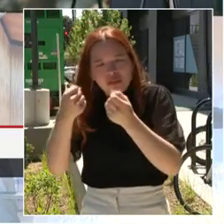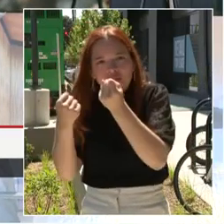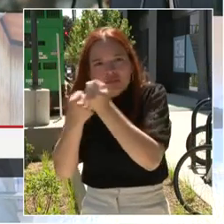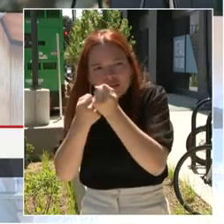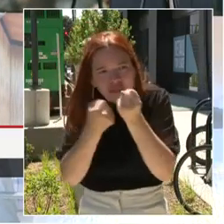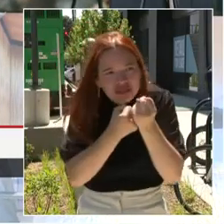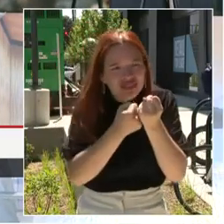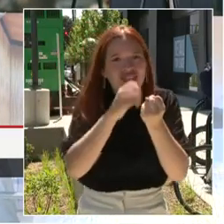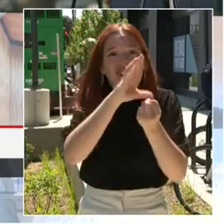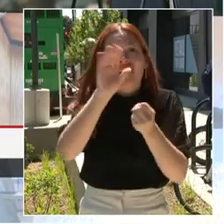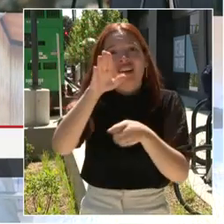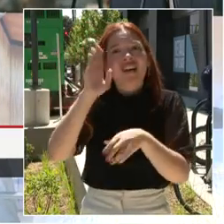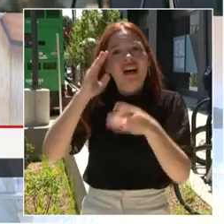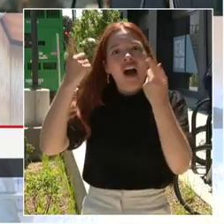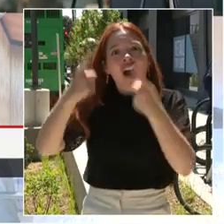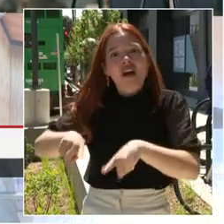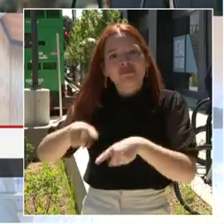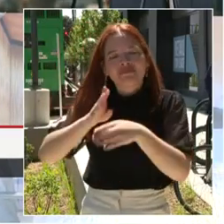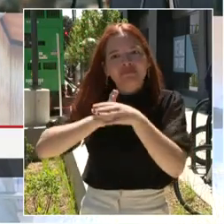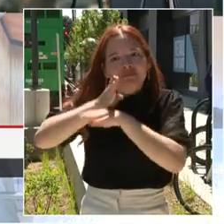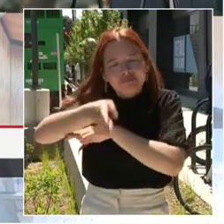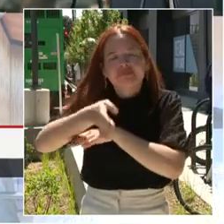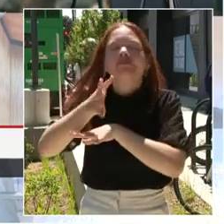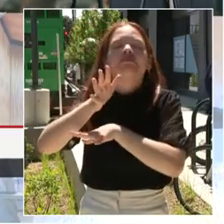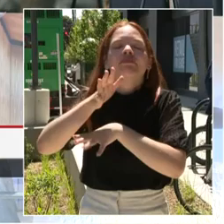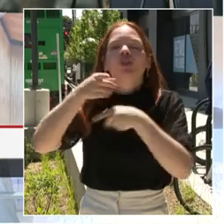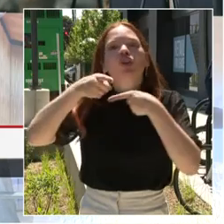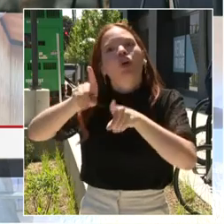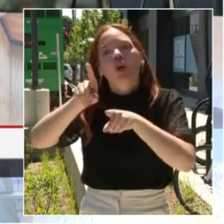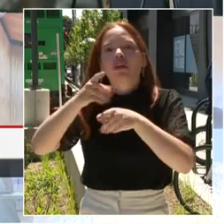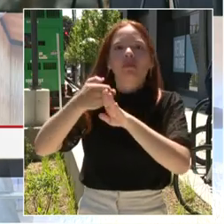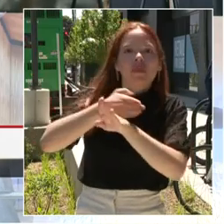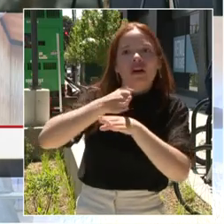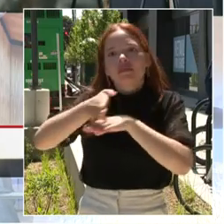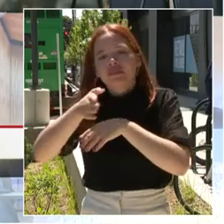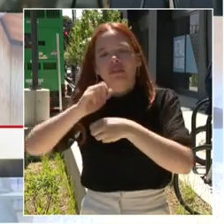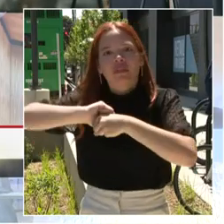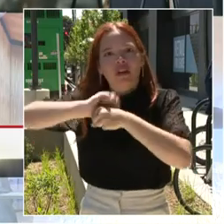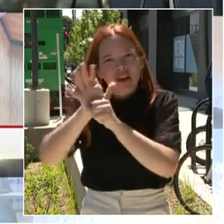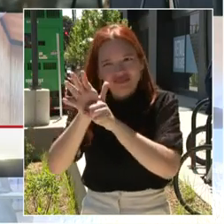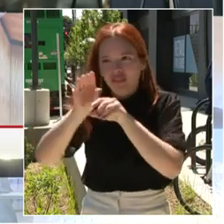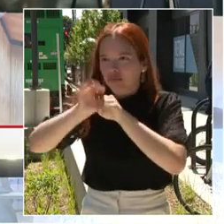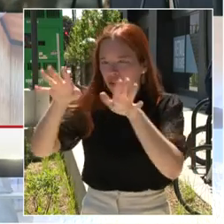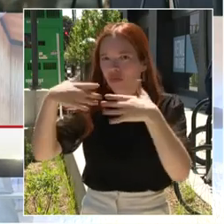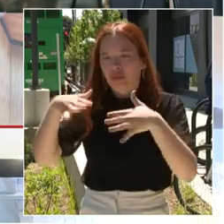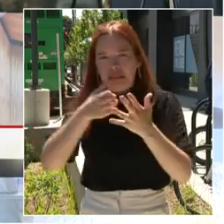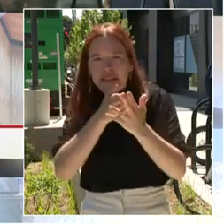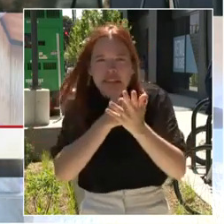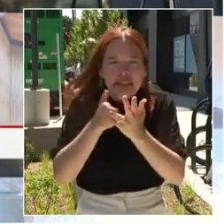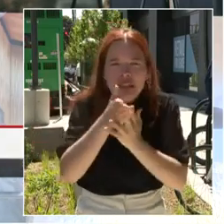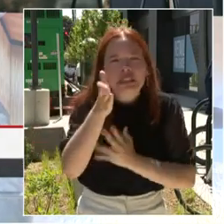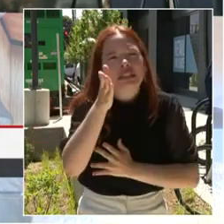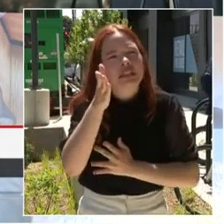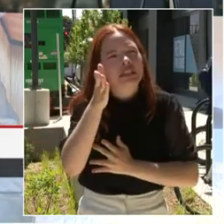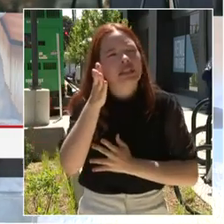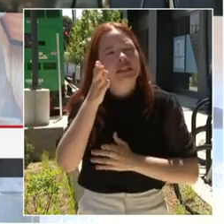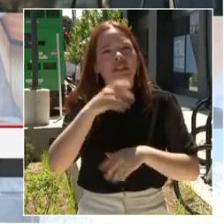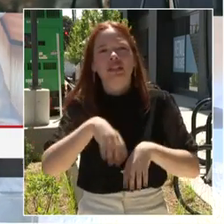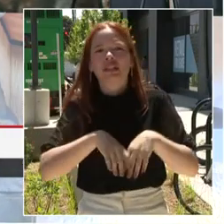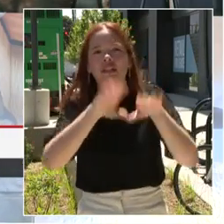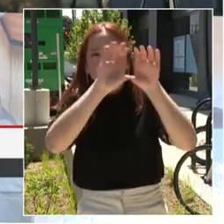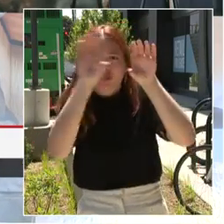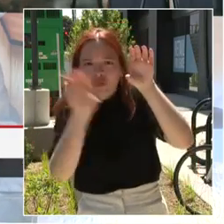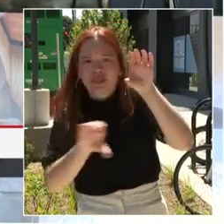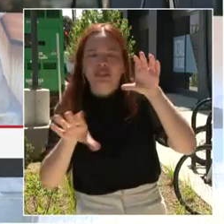designing plans on Zoom. I don't know how many times we said, you're on mute, can't hear you,